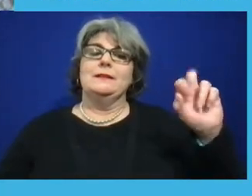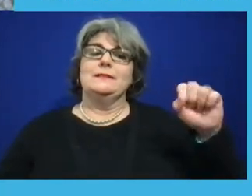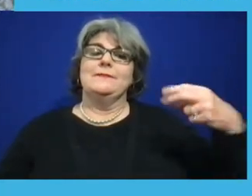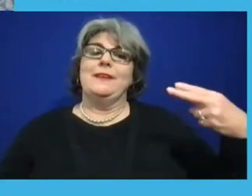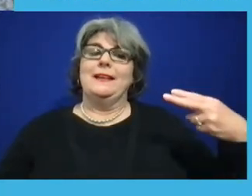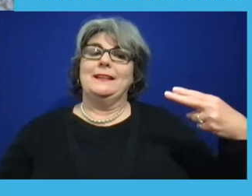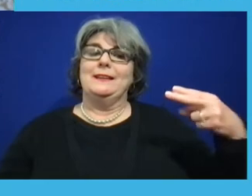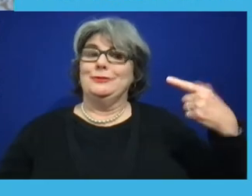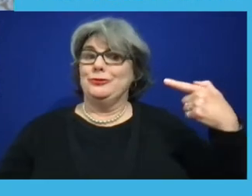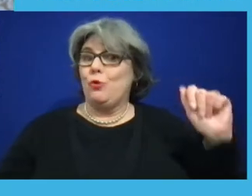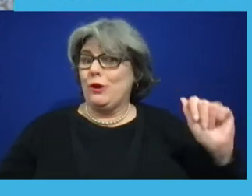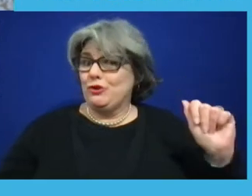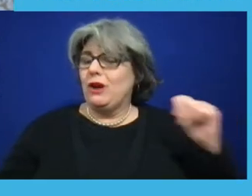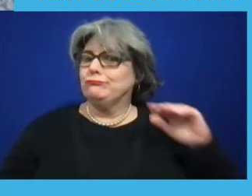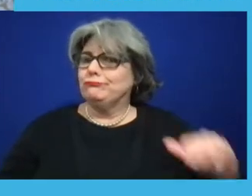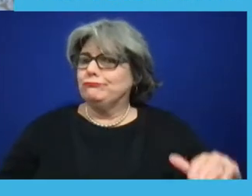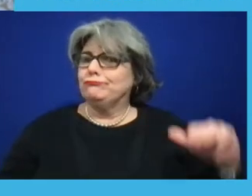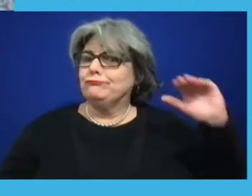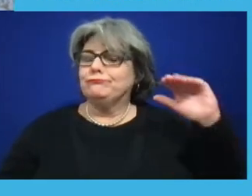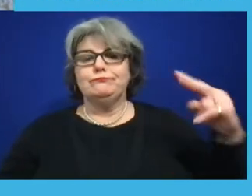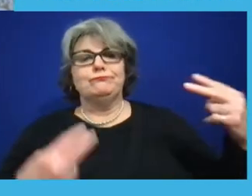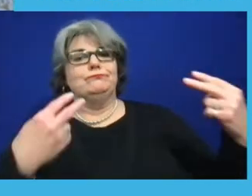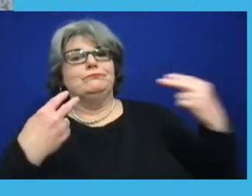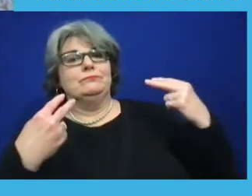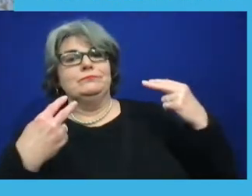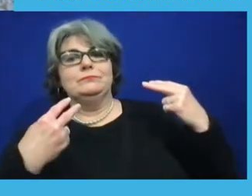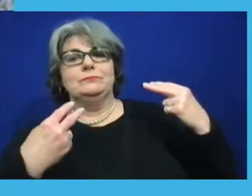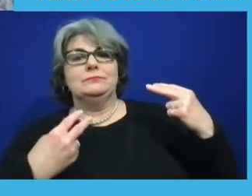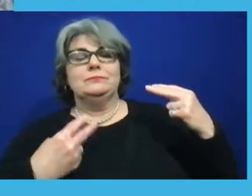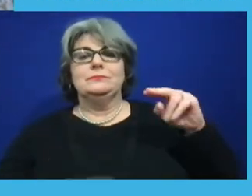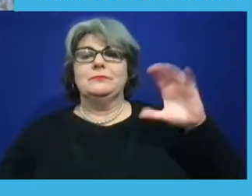on the west side of Savannah, Georgia.